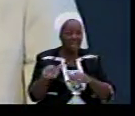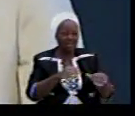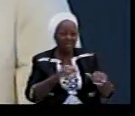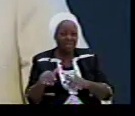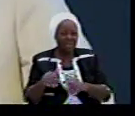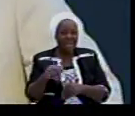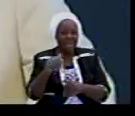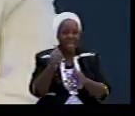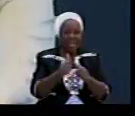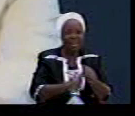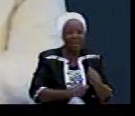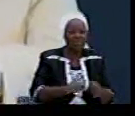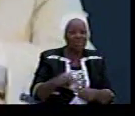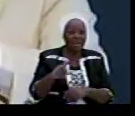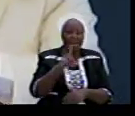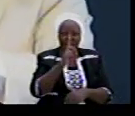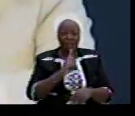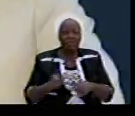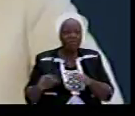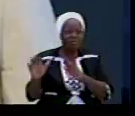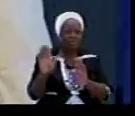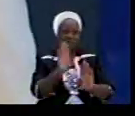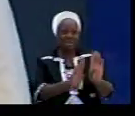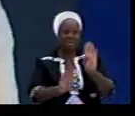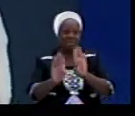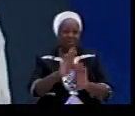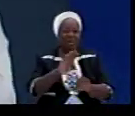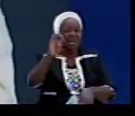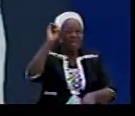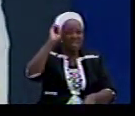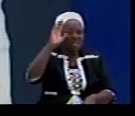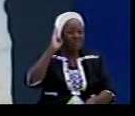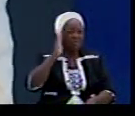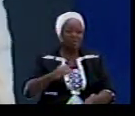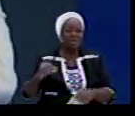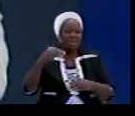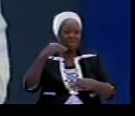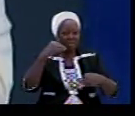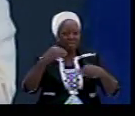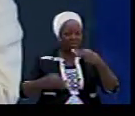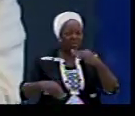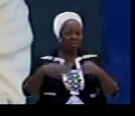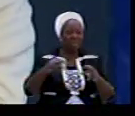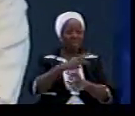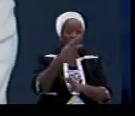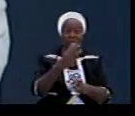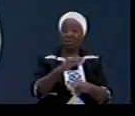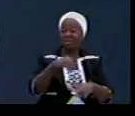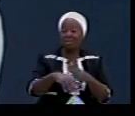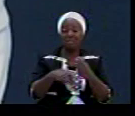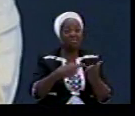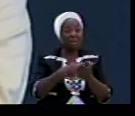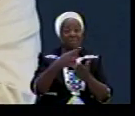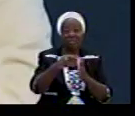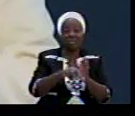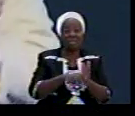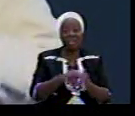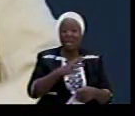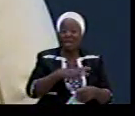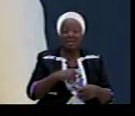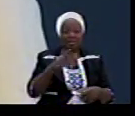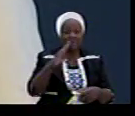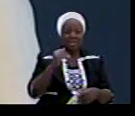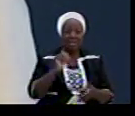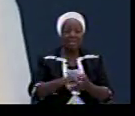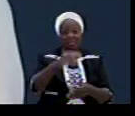idle behavior. He will judge the world in righteousness by that man whom he